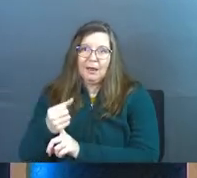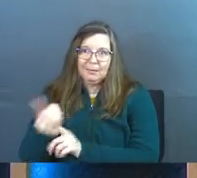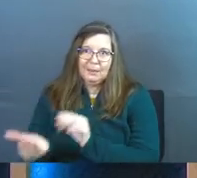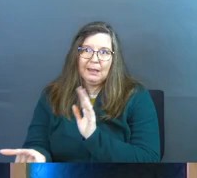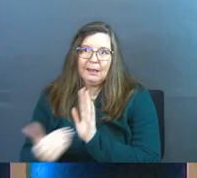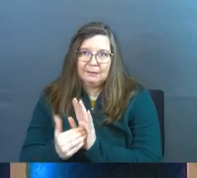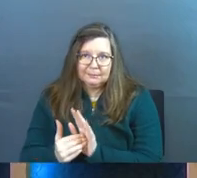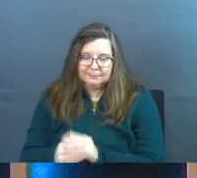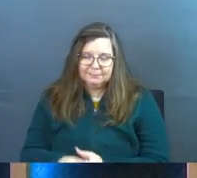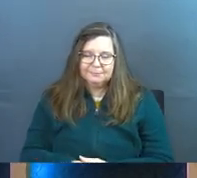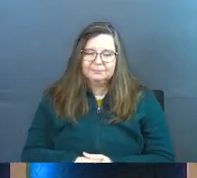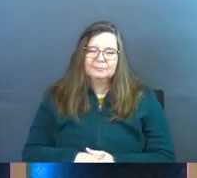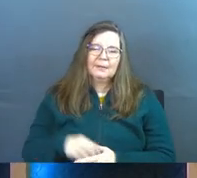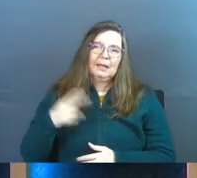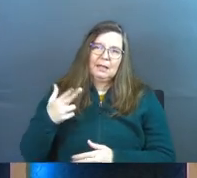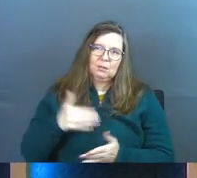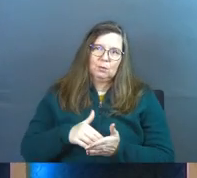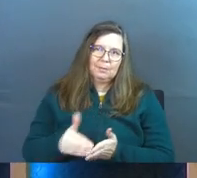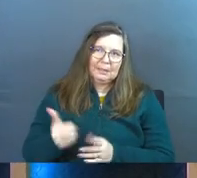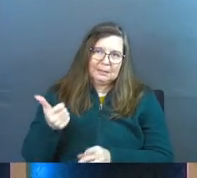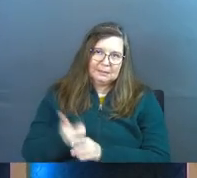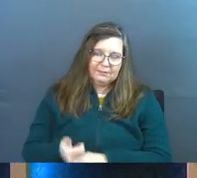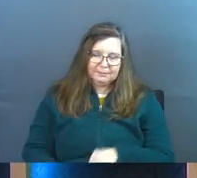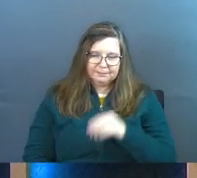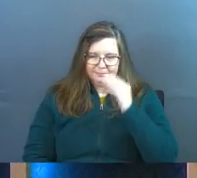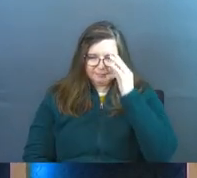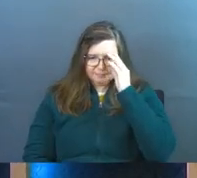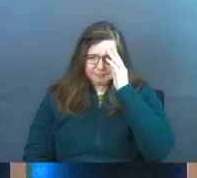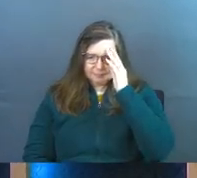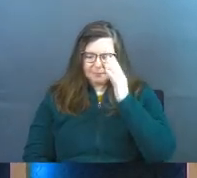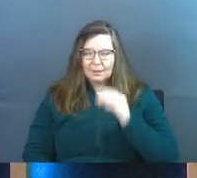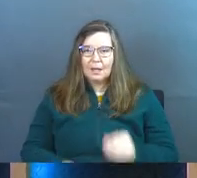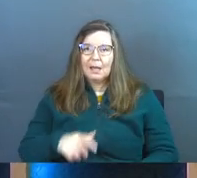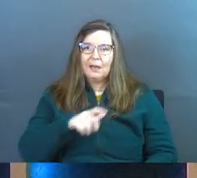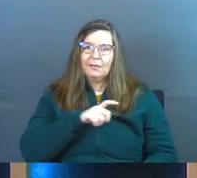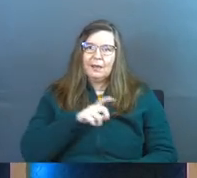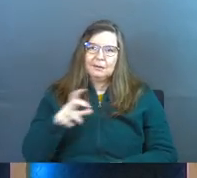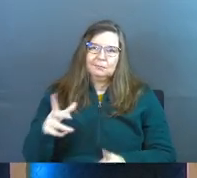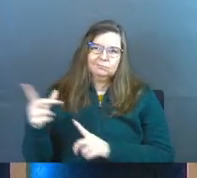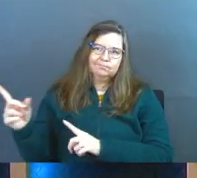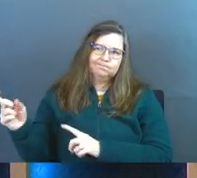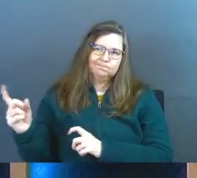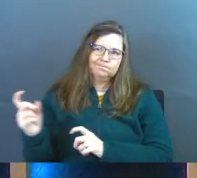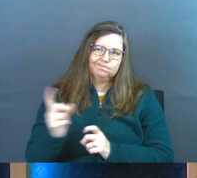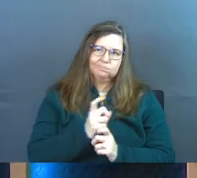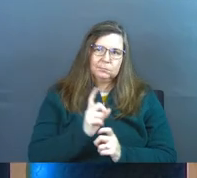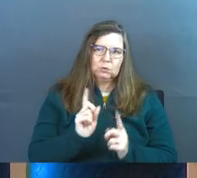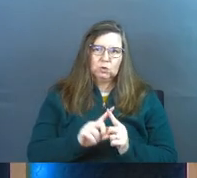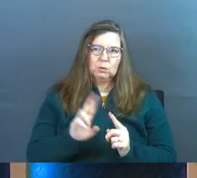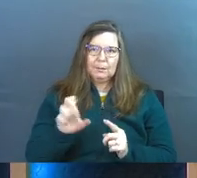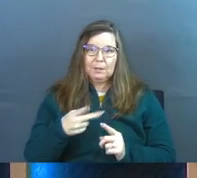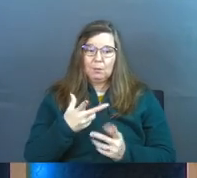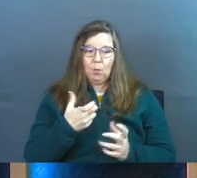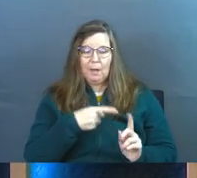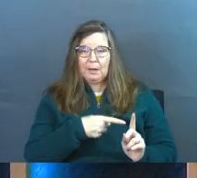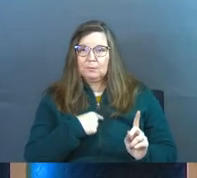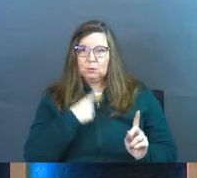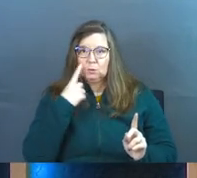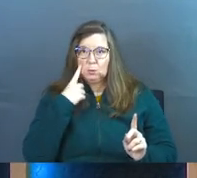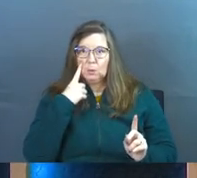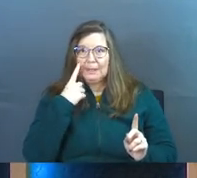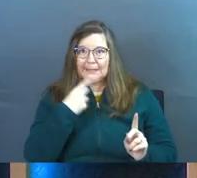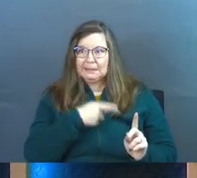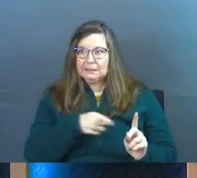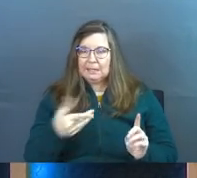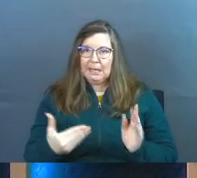again. And history's repeating itself. And the cops drag him back to the bishop because they want the bishop to be the